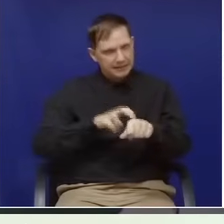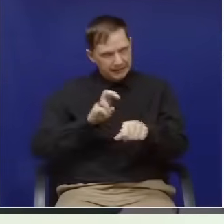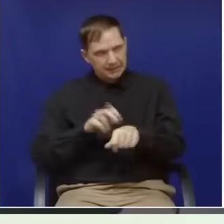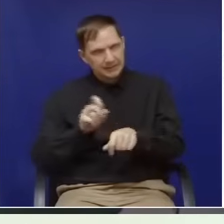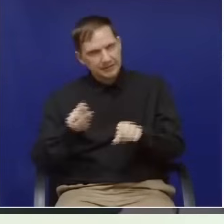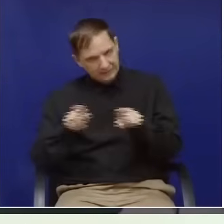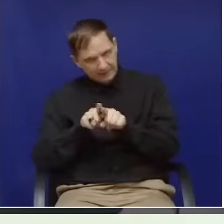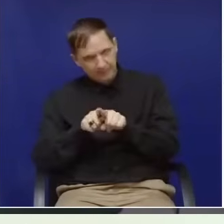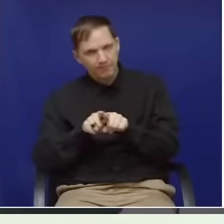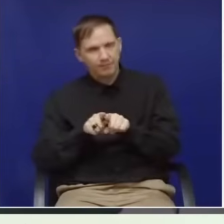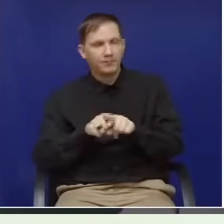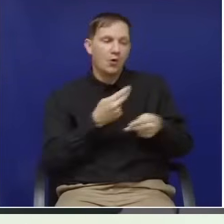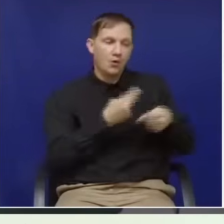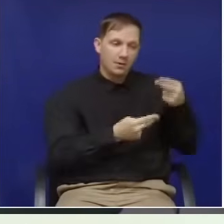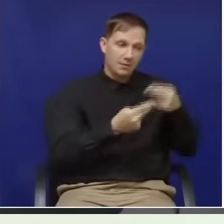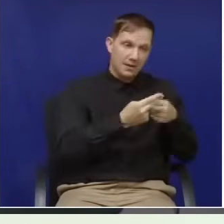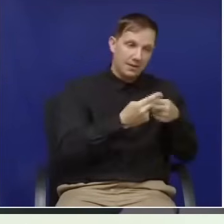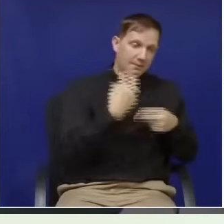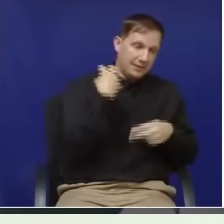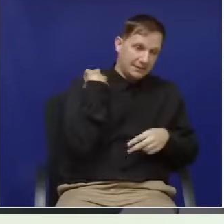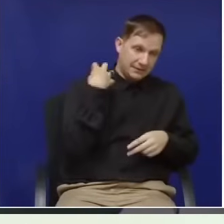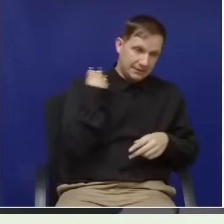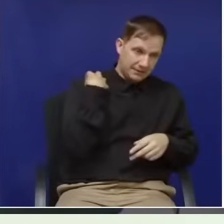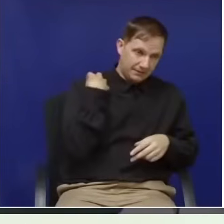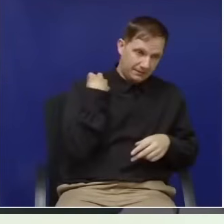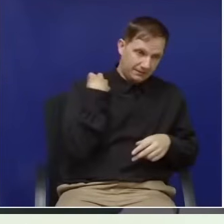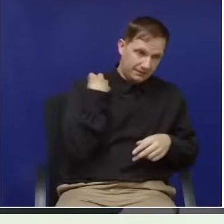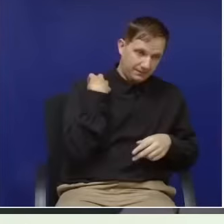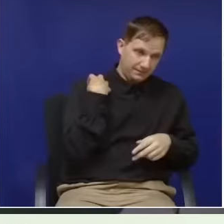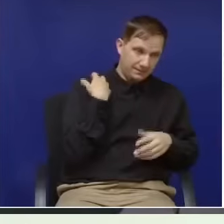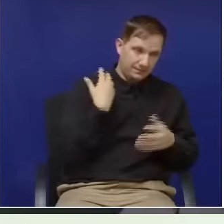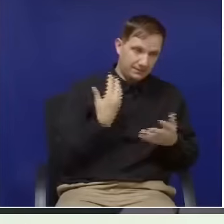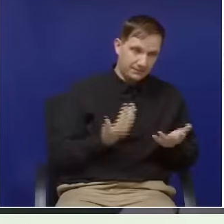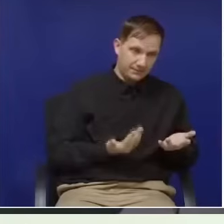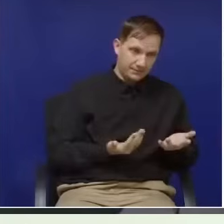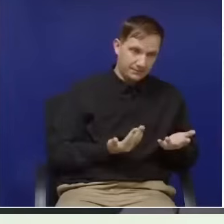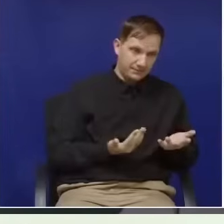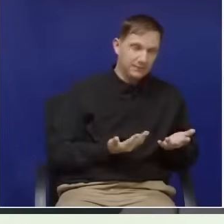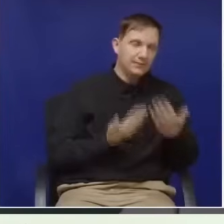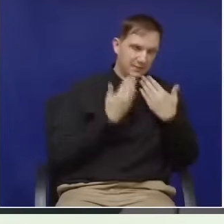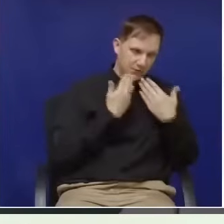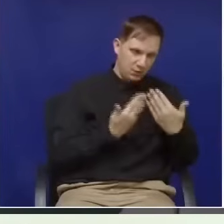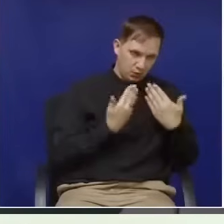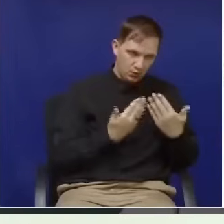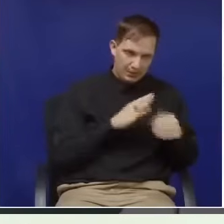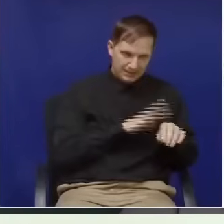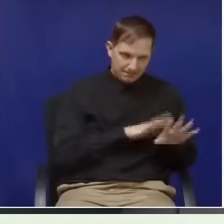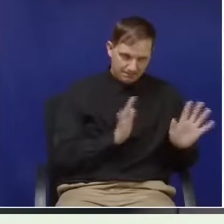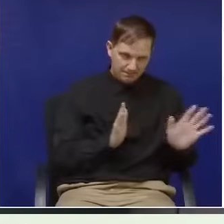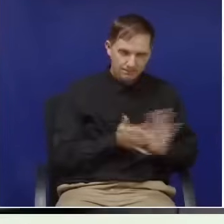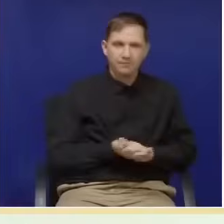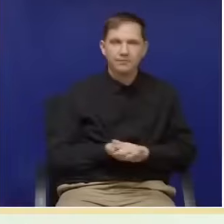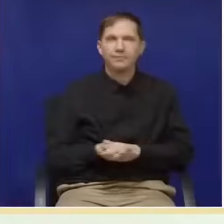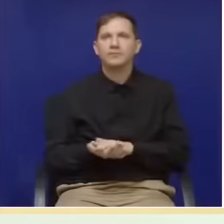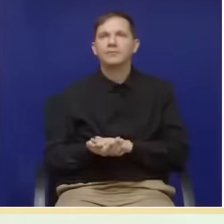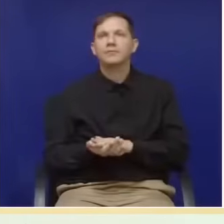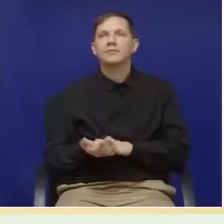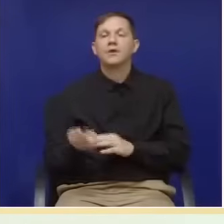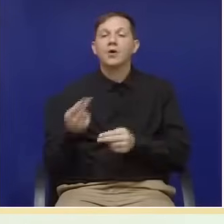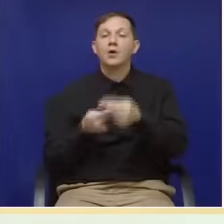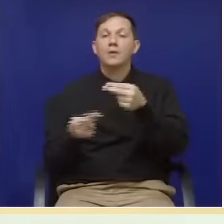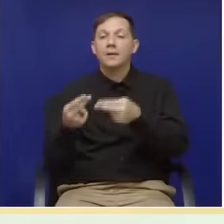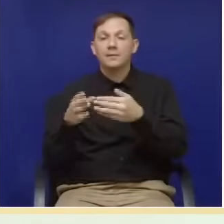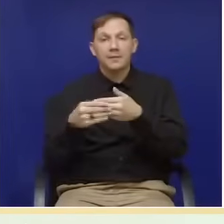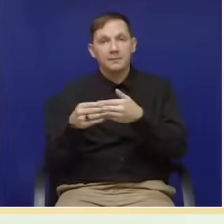in terms of the judiciary for specialized courts matters. Thanks. Thank you so much. Honorable